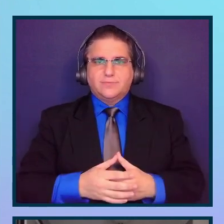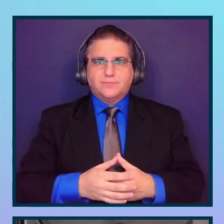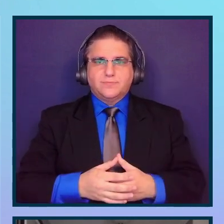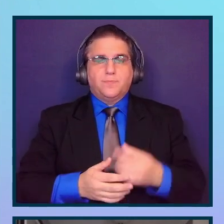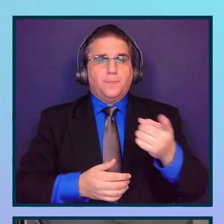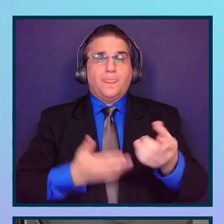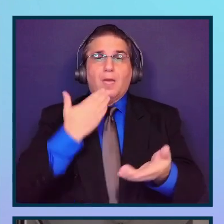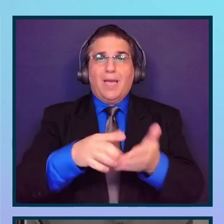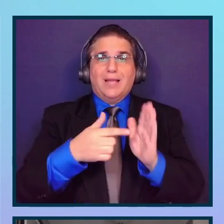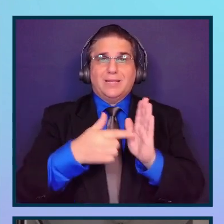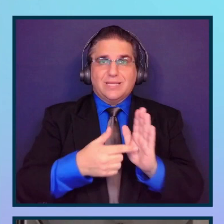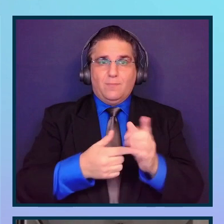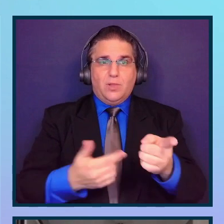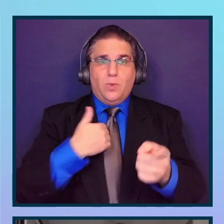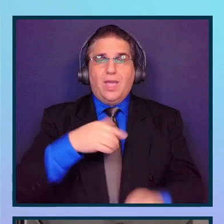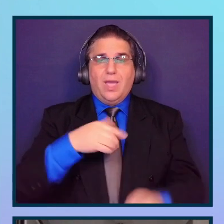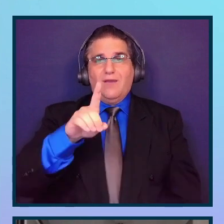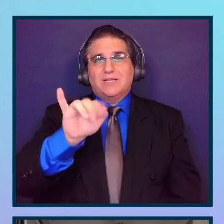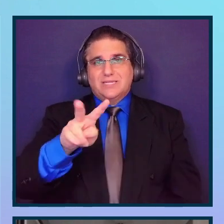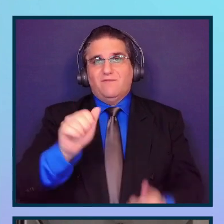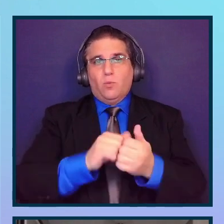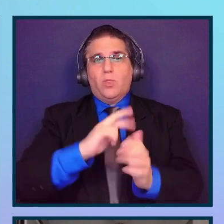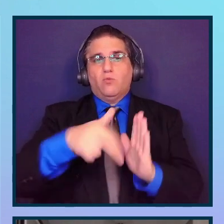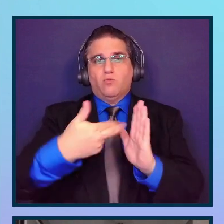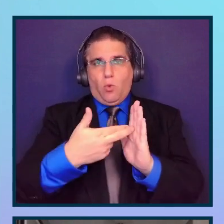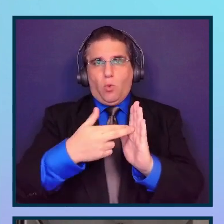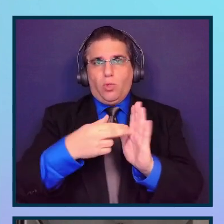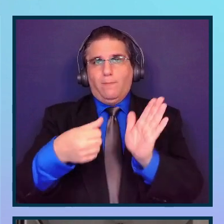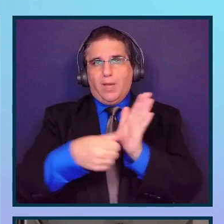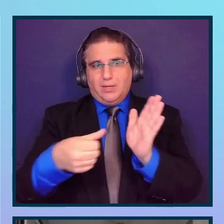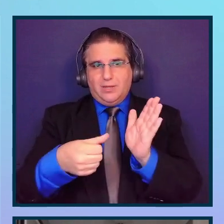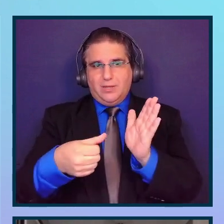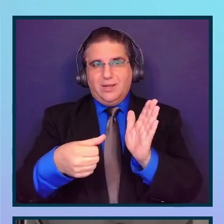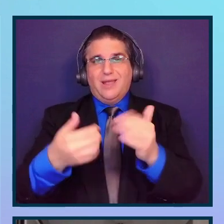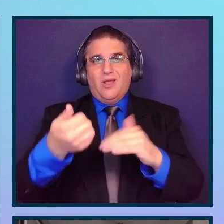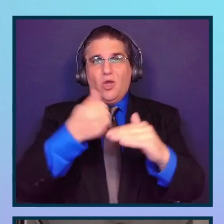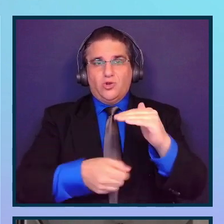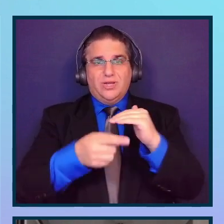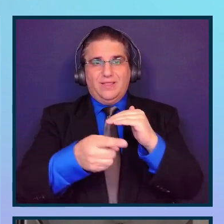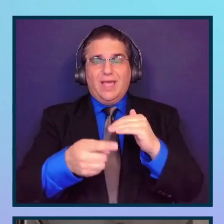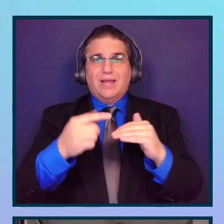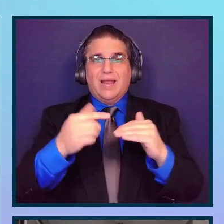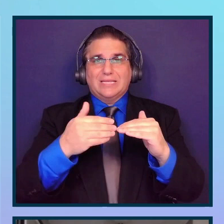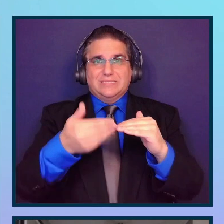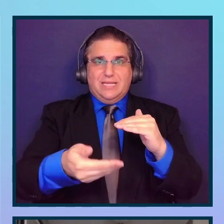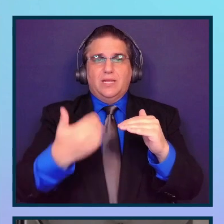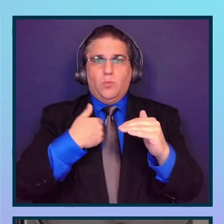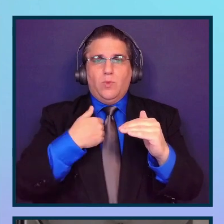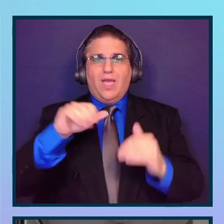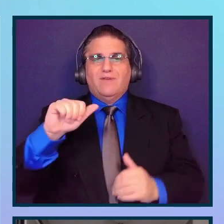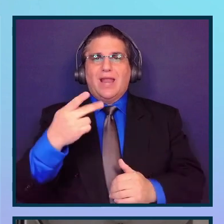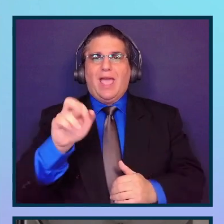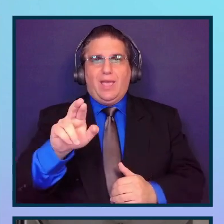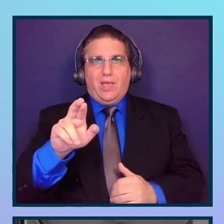bad example, what we now have is a div with role button. And underneath that, as a descendant, we have an anchor, which